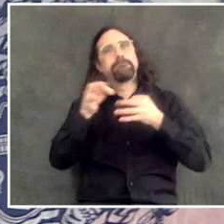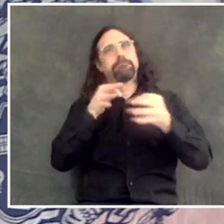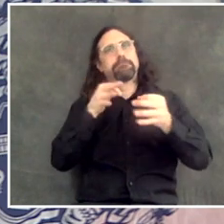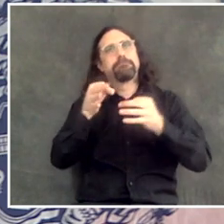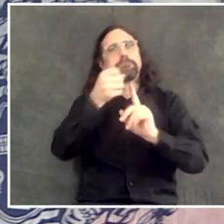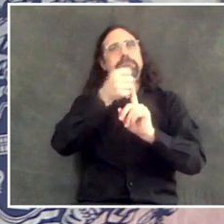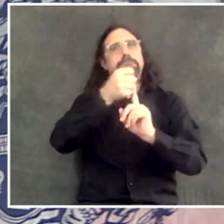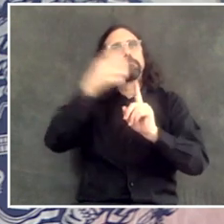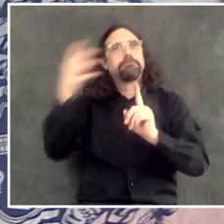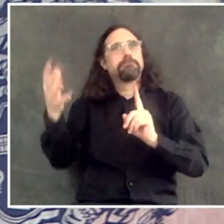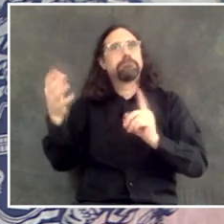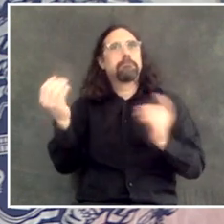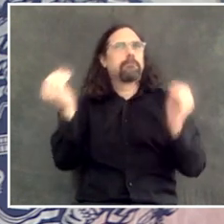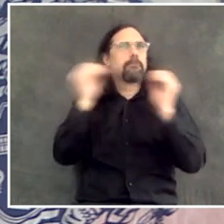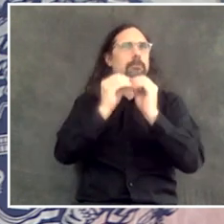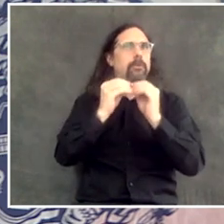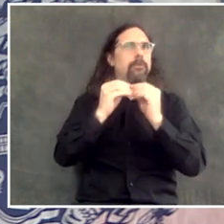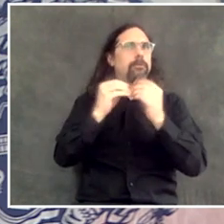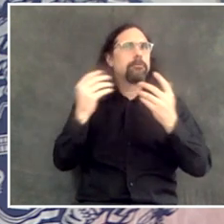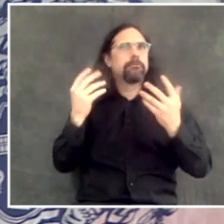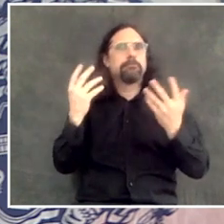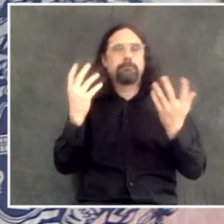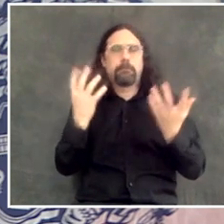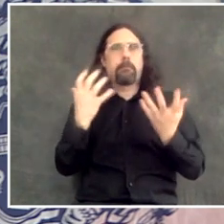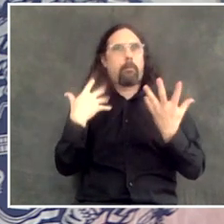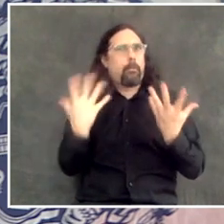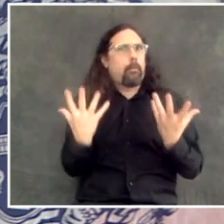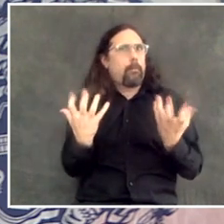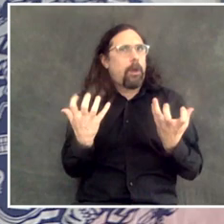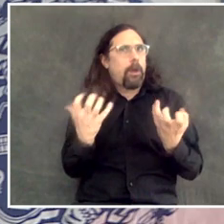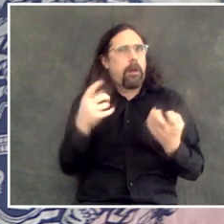against, what it's going to take.